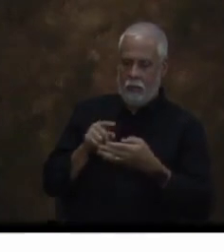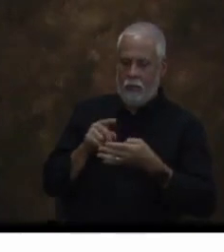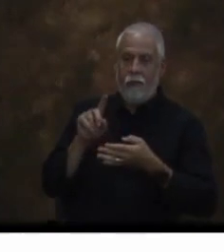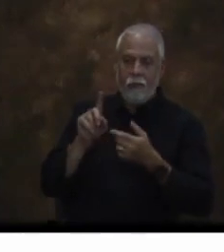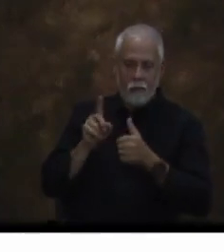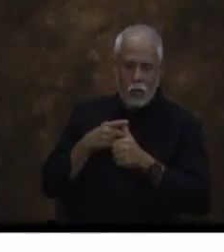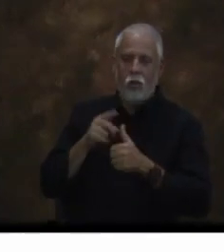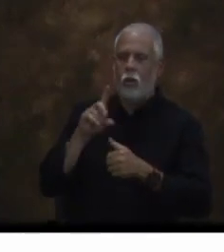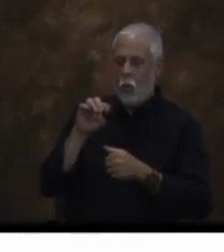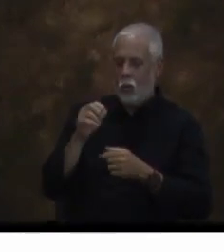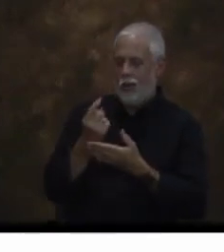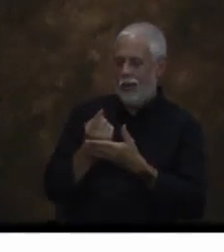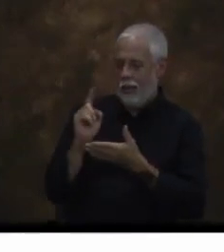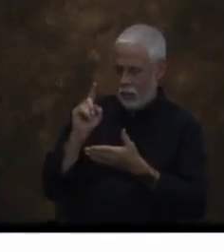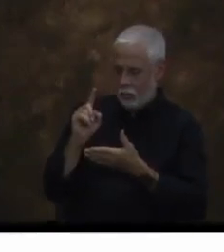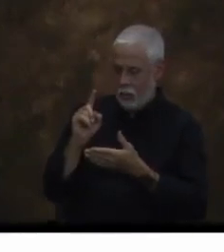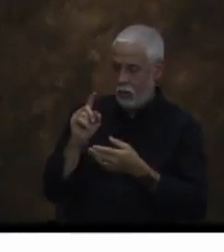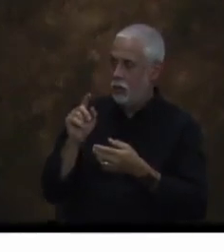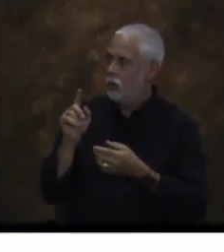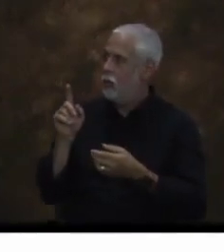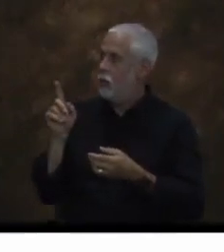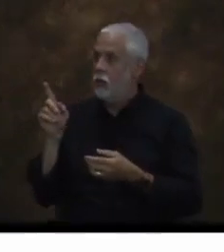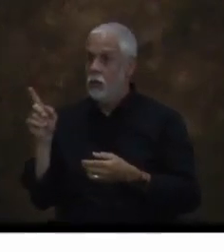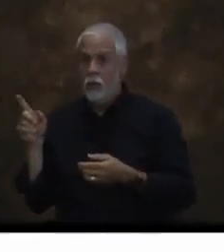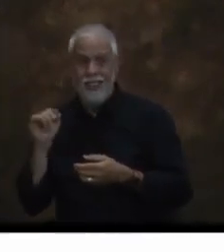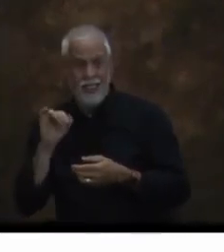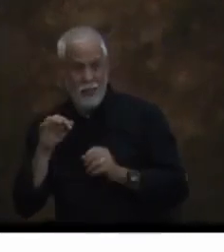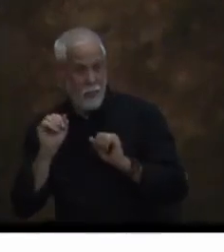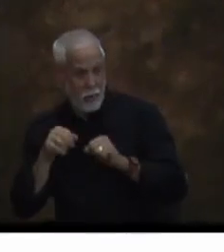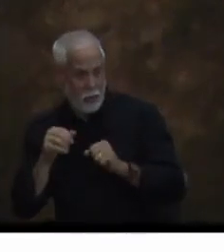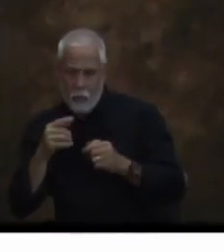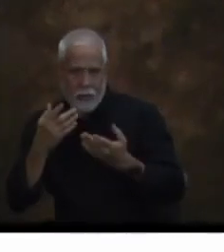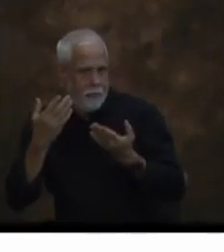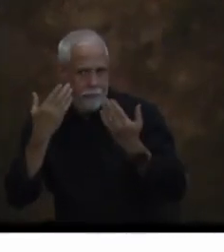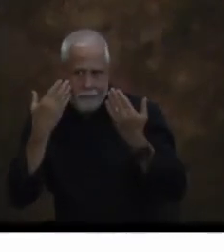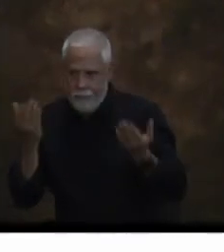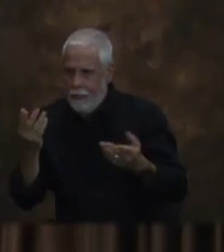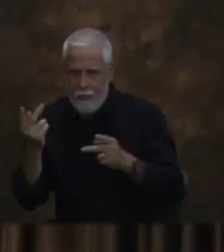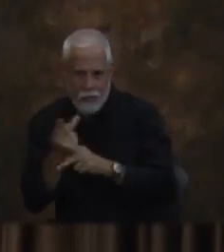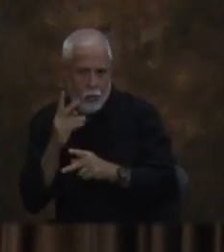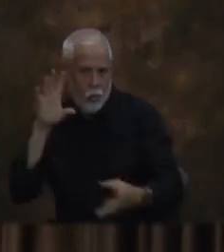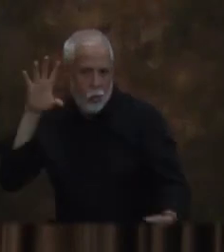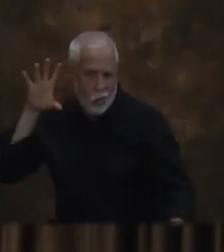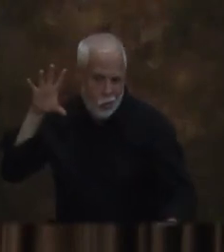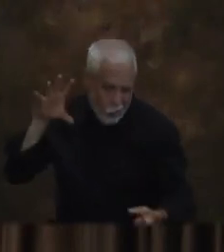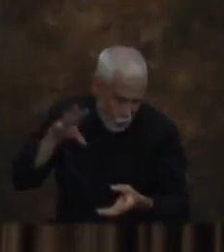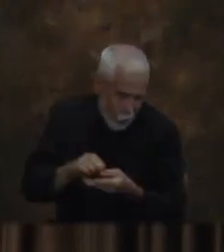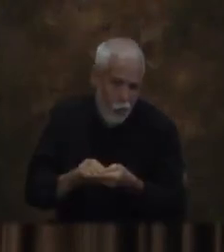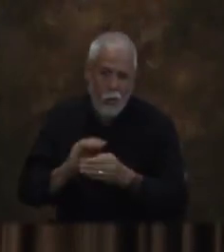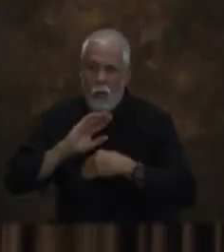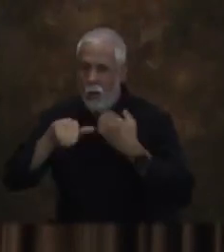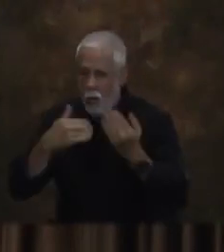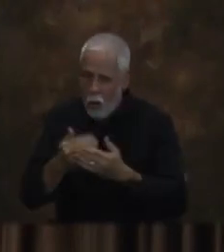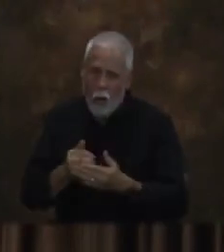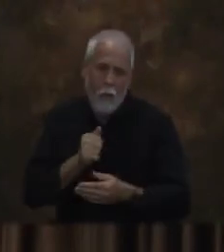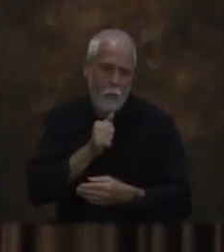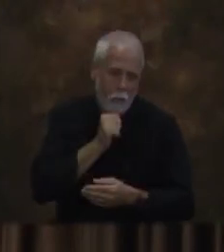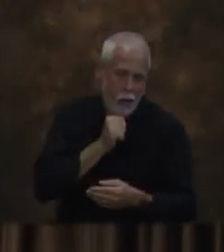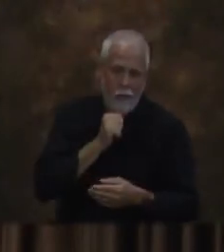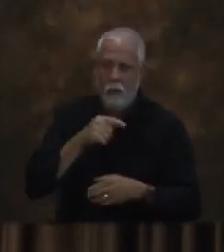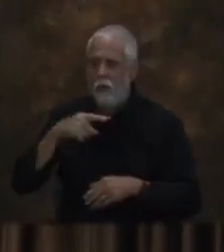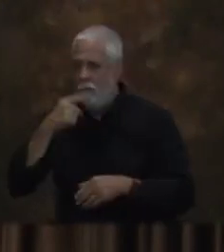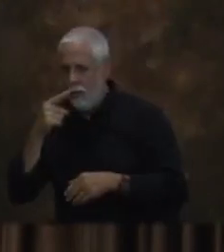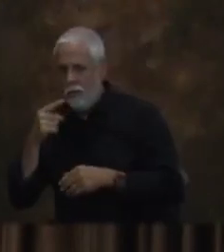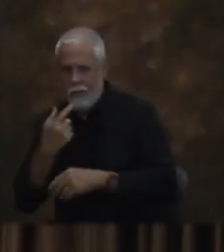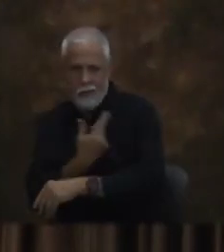First doses last week. And even if we could, like, we have no way to calculate the total of all private, public providers